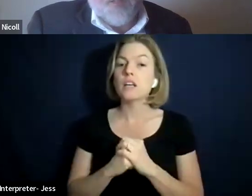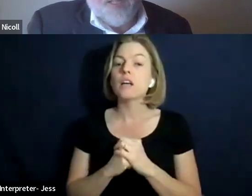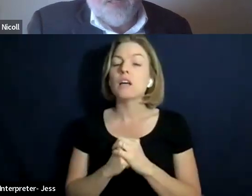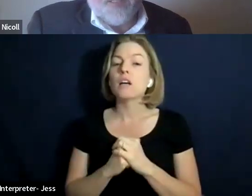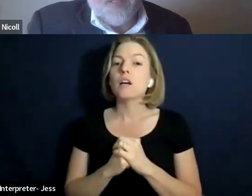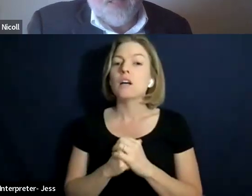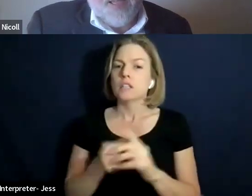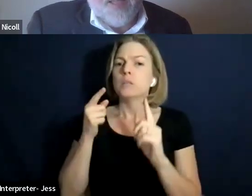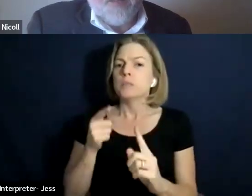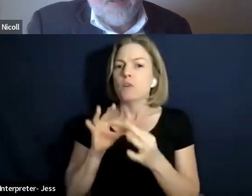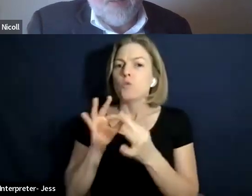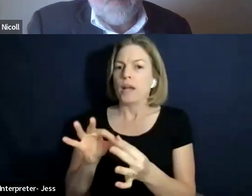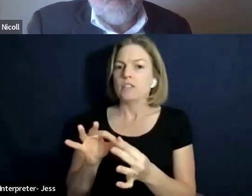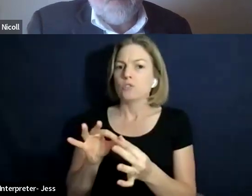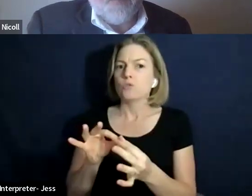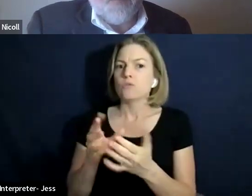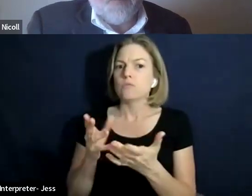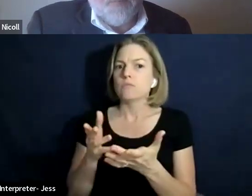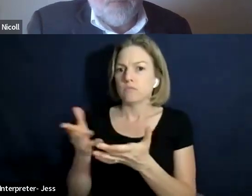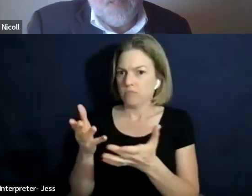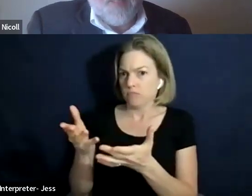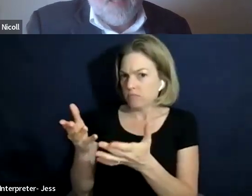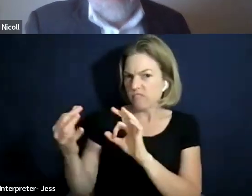specifically related to that